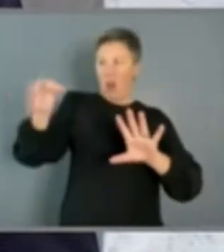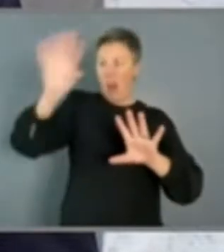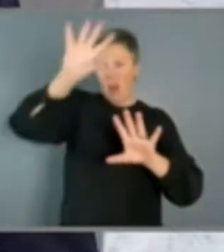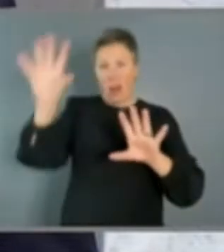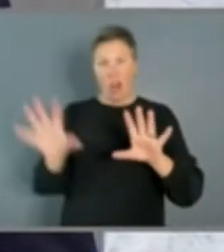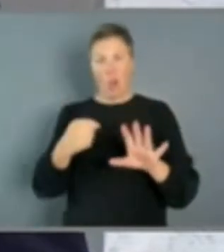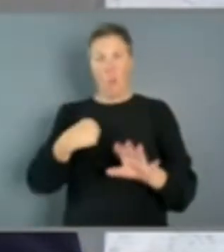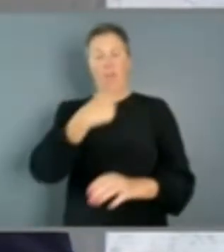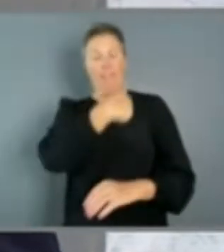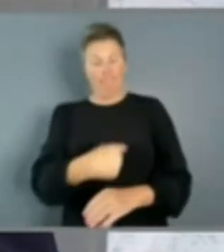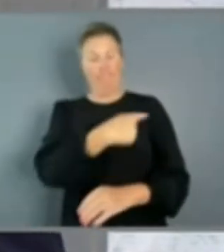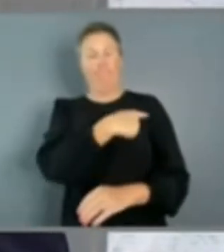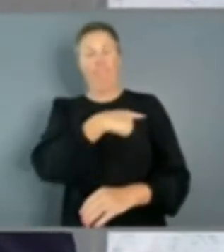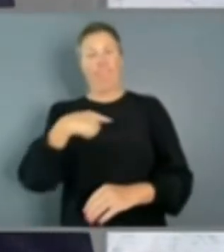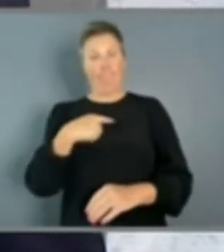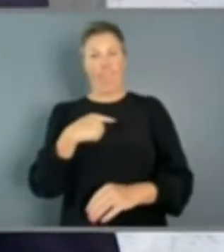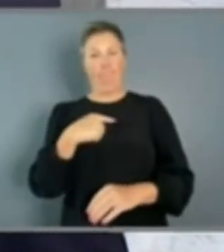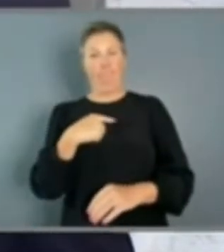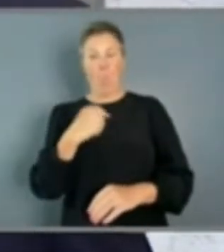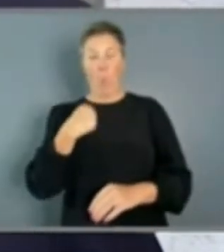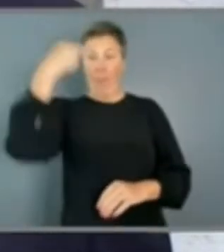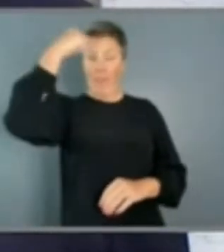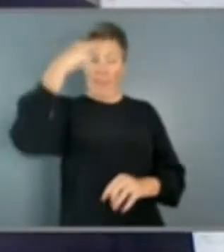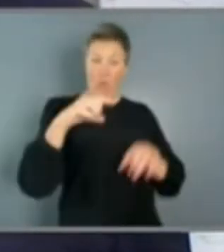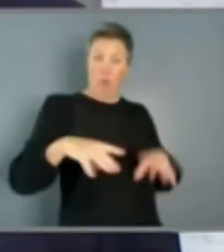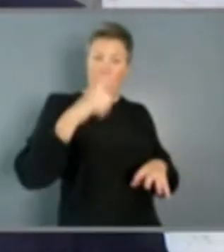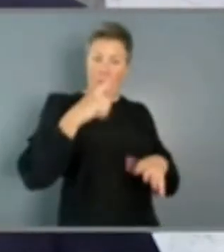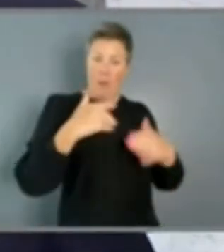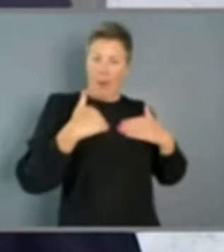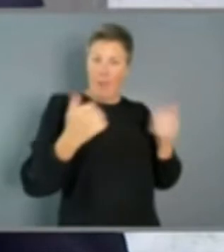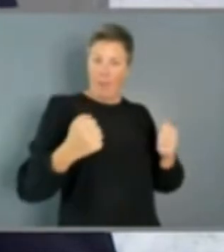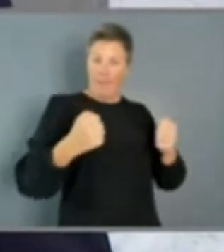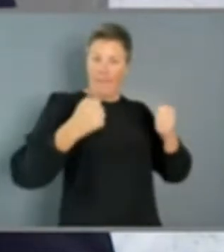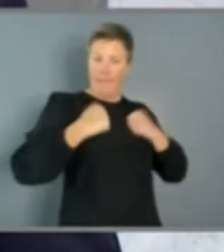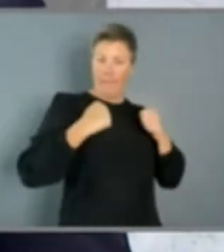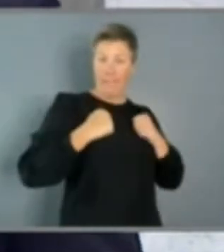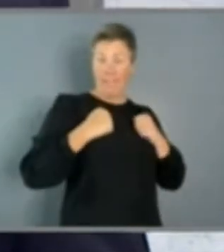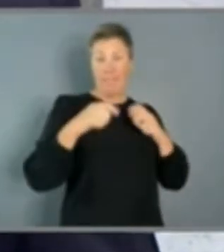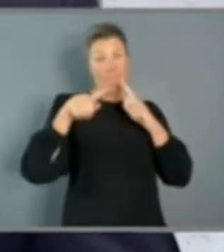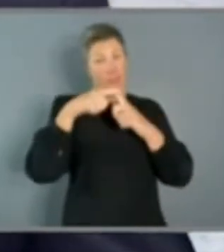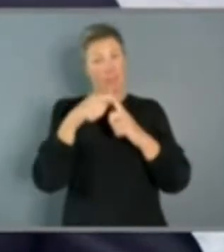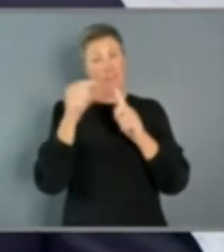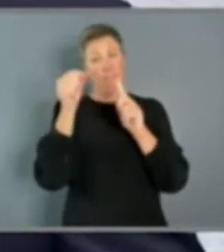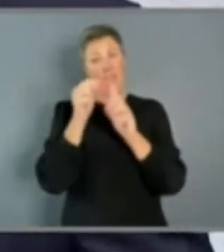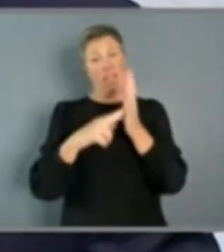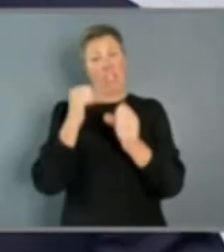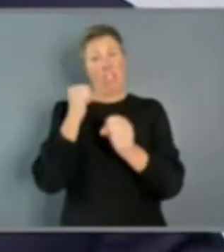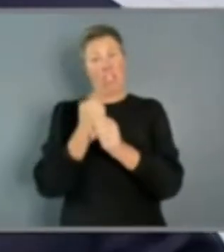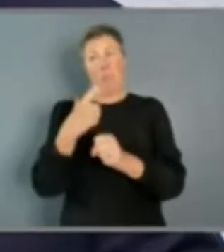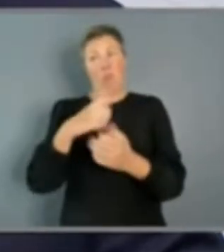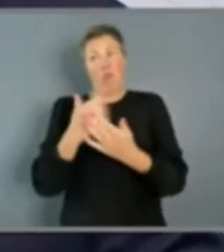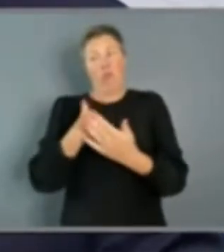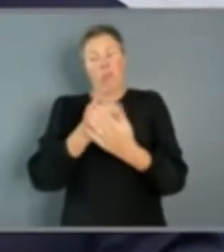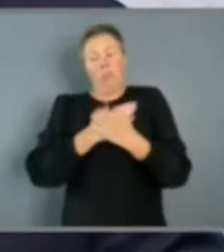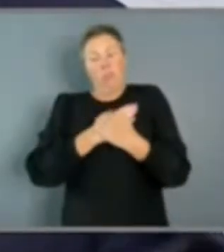in securing the health of our own citizens, but equally of our PNG family who are so dear to us. I'll ask Professor